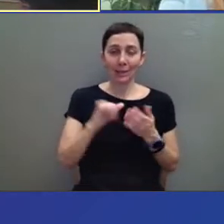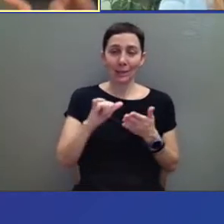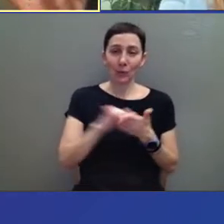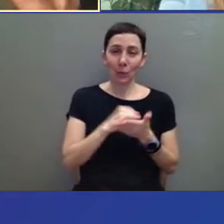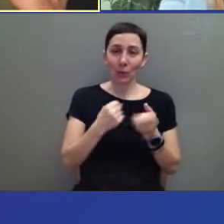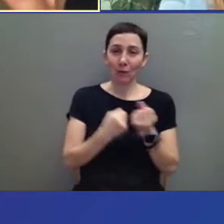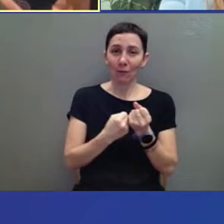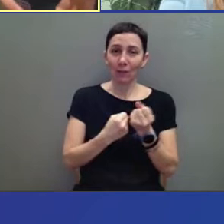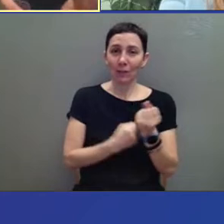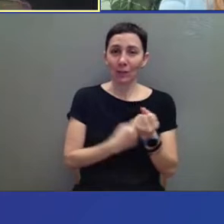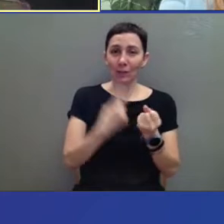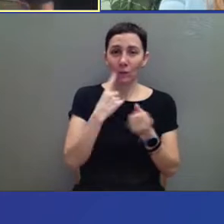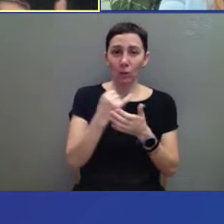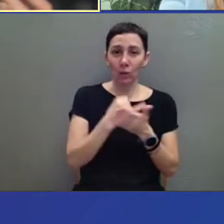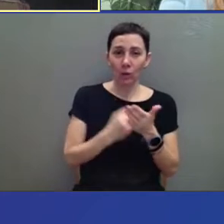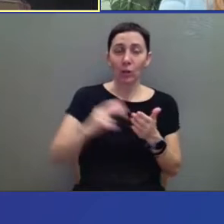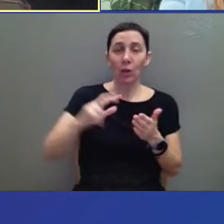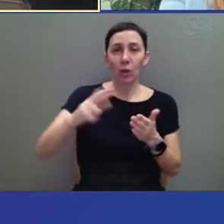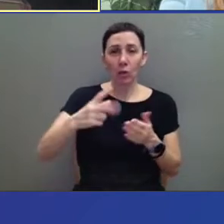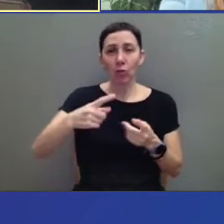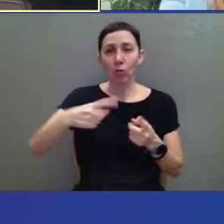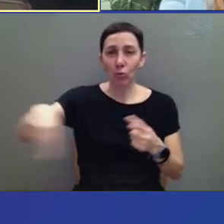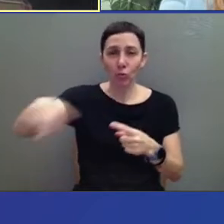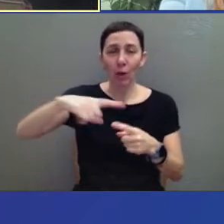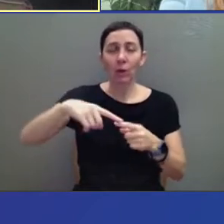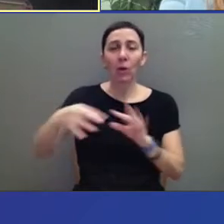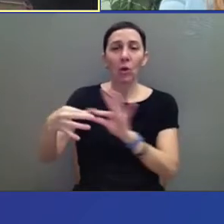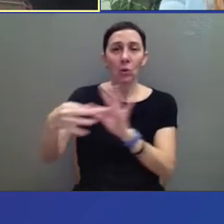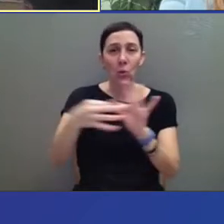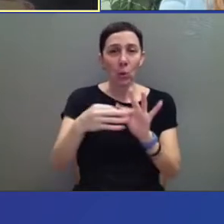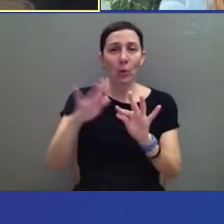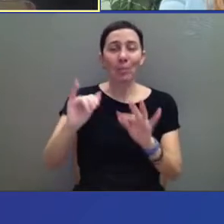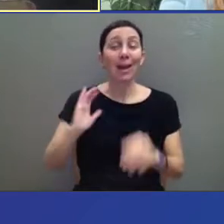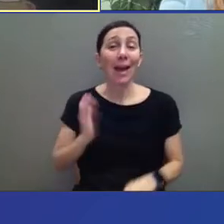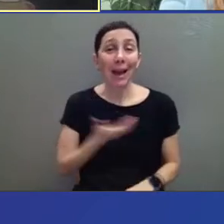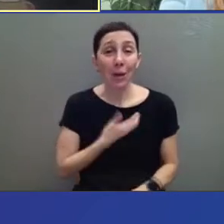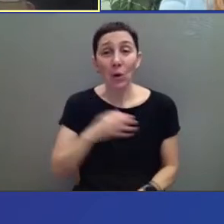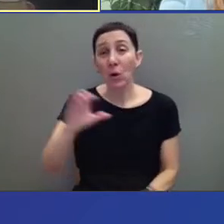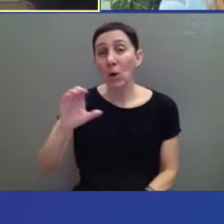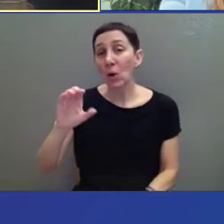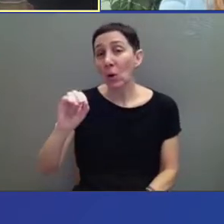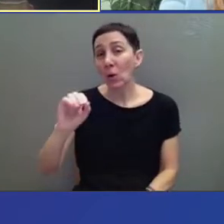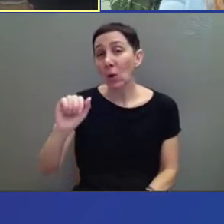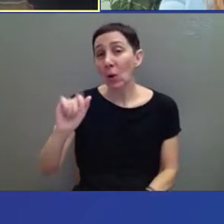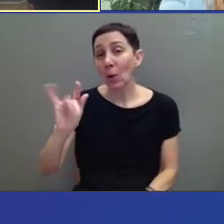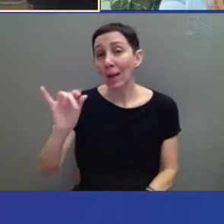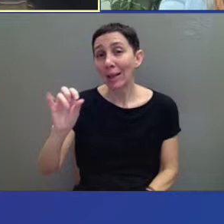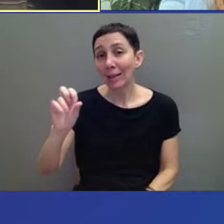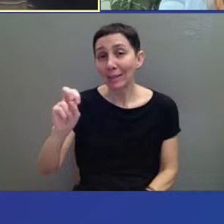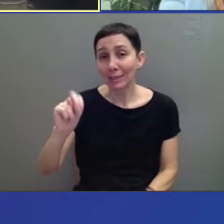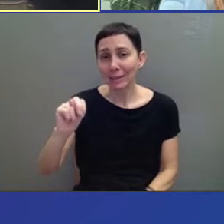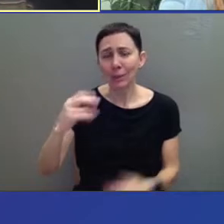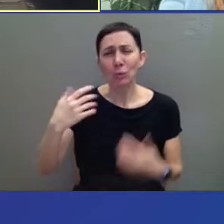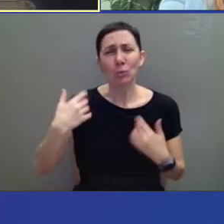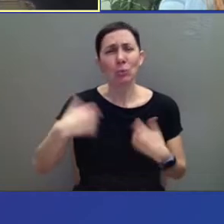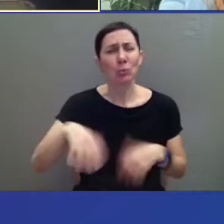the Arts. And then the 3rd round was coordinated by our coalition. This was a tremendous learning opportunity. I think